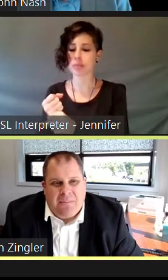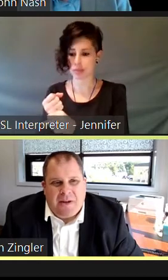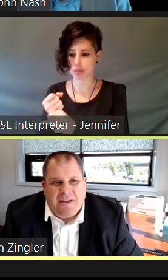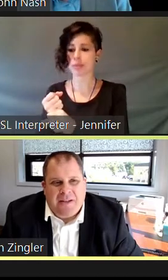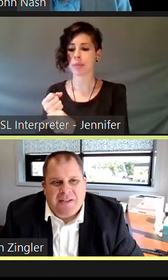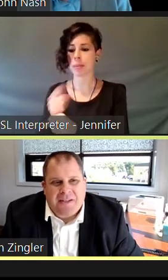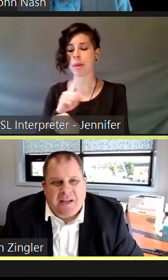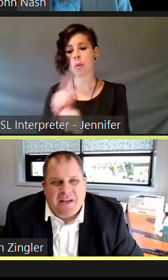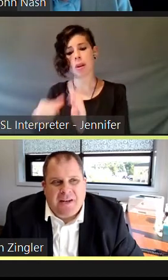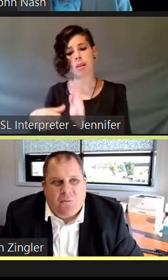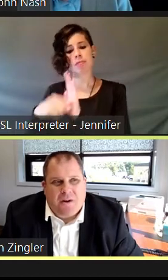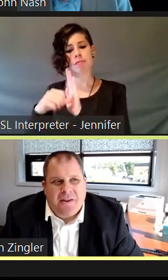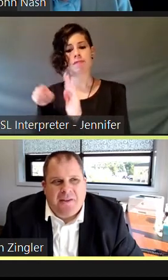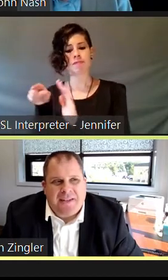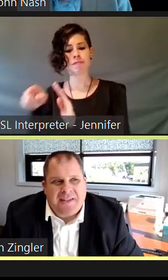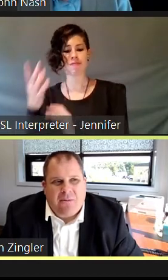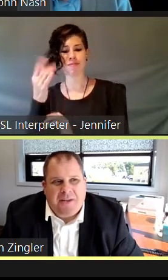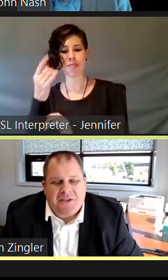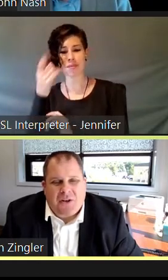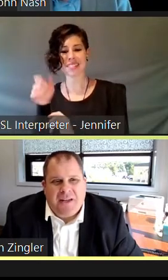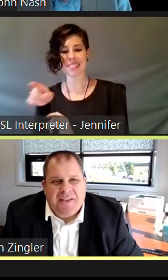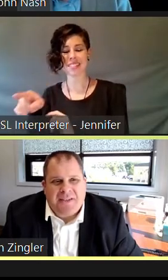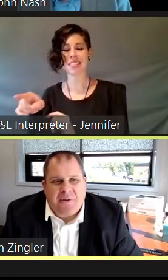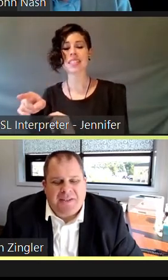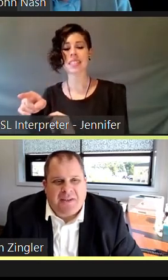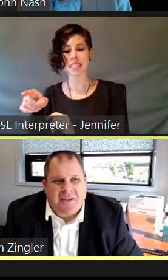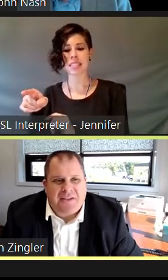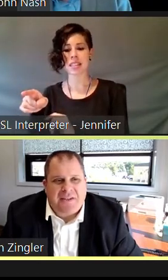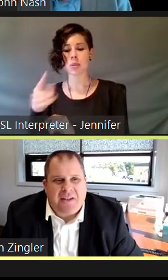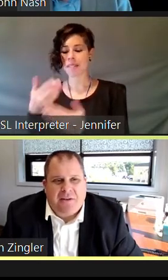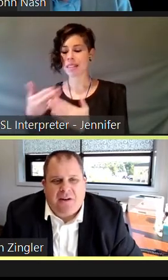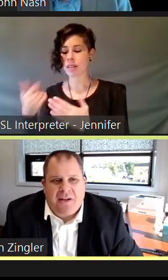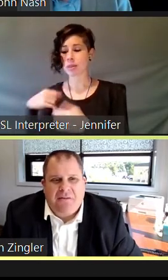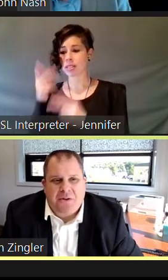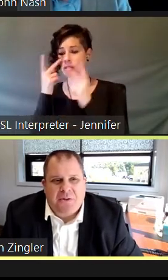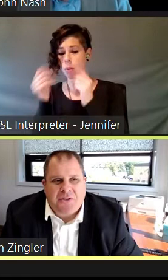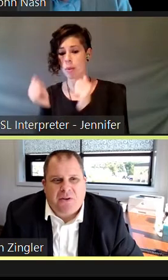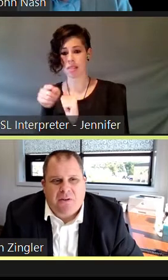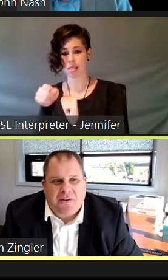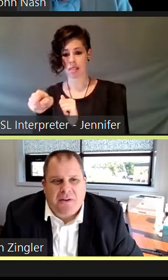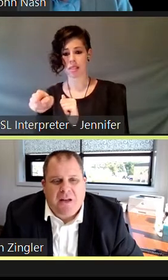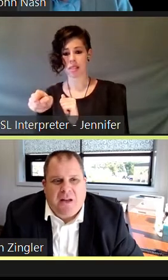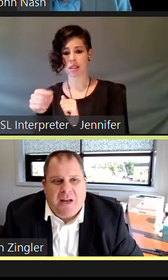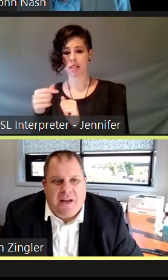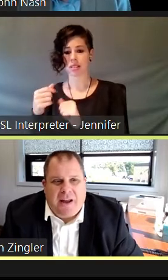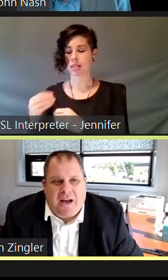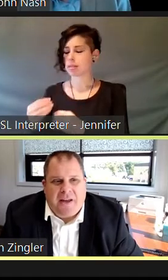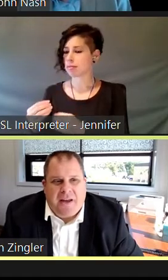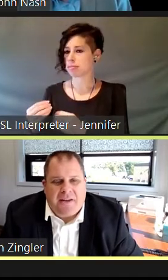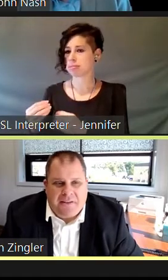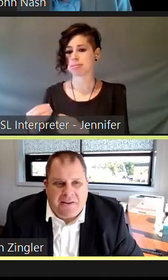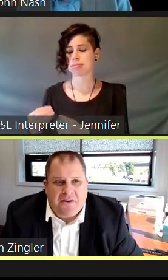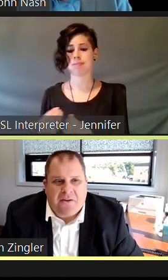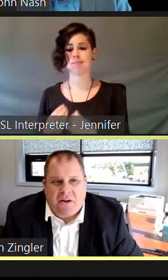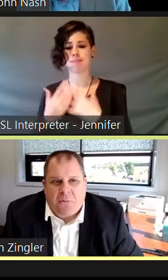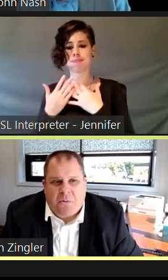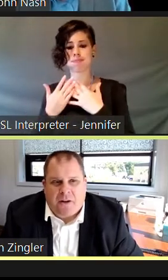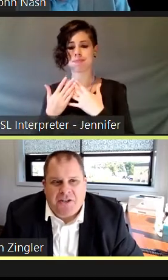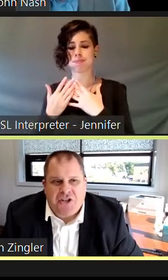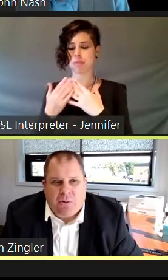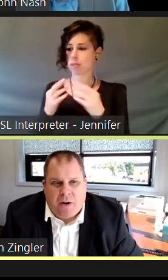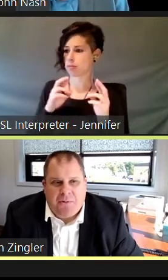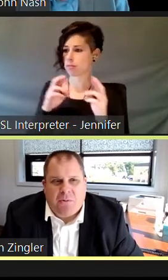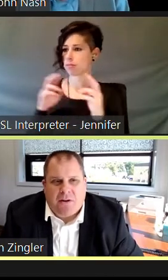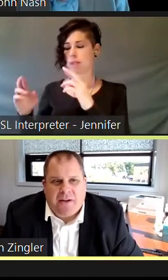highlight him because, one of the things that we saw is the resiliency of our individuals served and how they continued to go to work